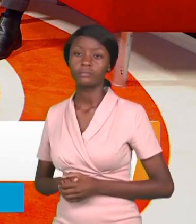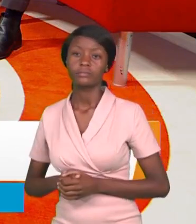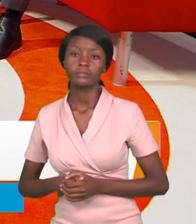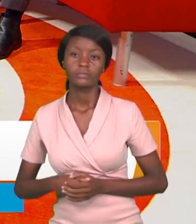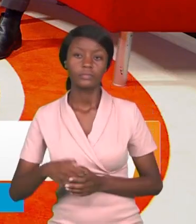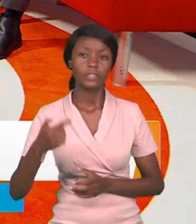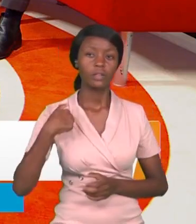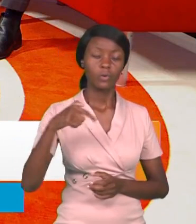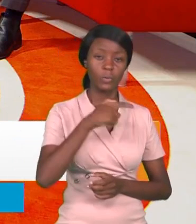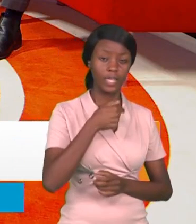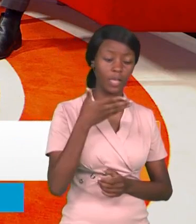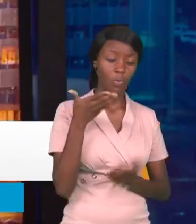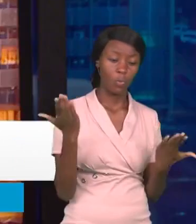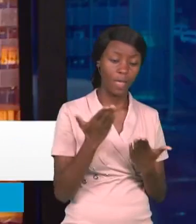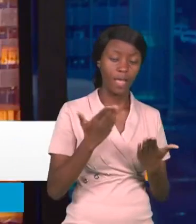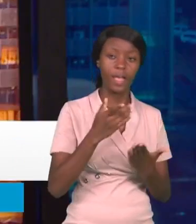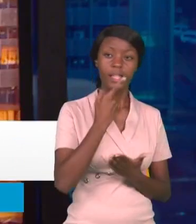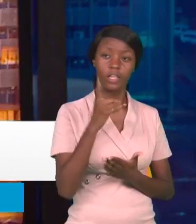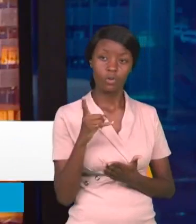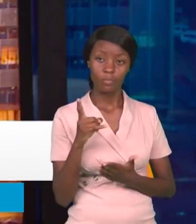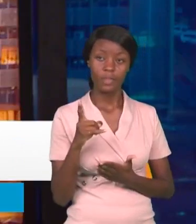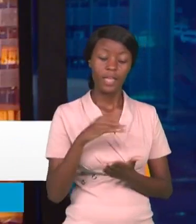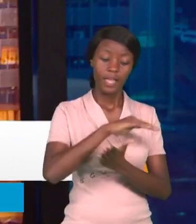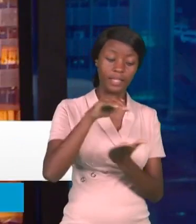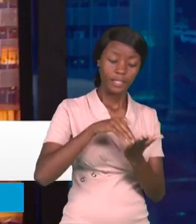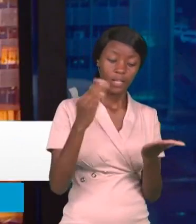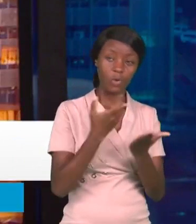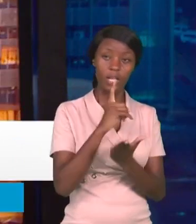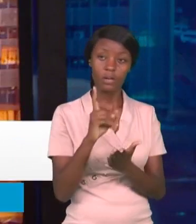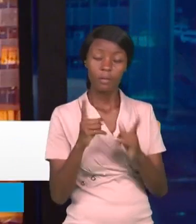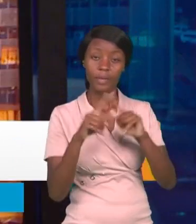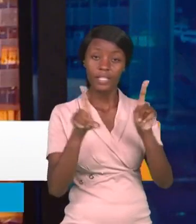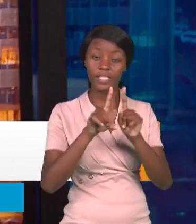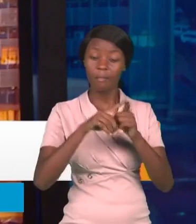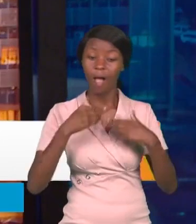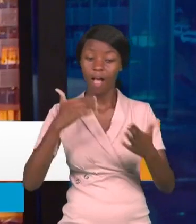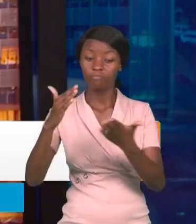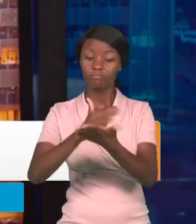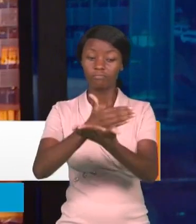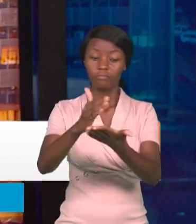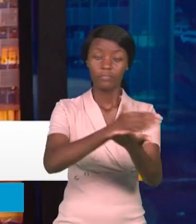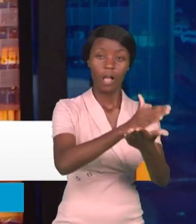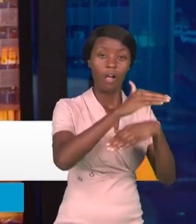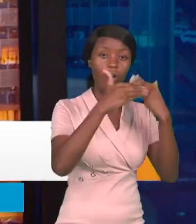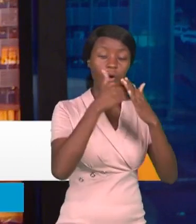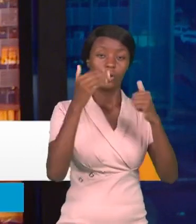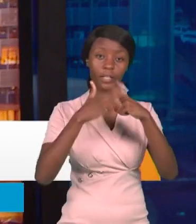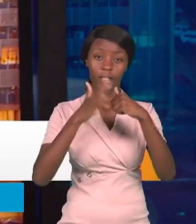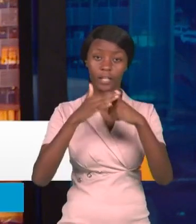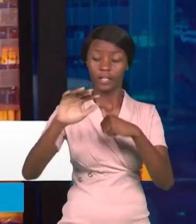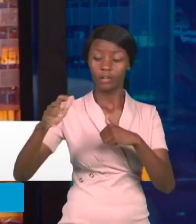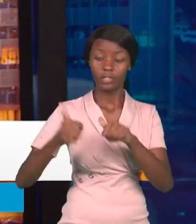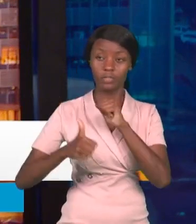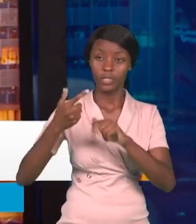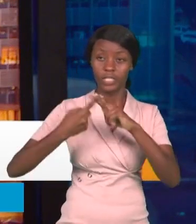We are based in Nairobi. That's where we are headquartered, but we have chapters in the 9 counties that we have